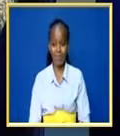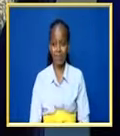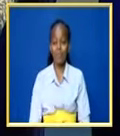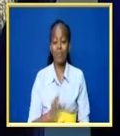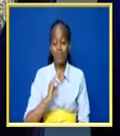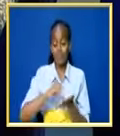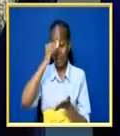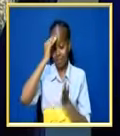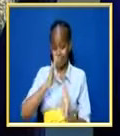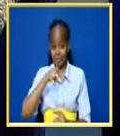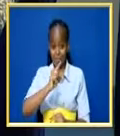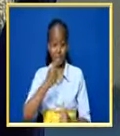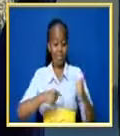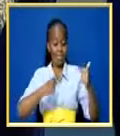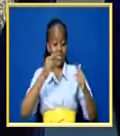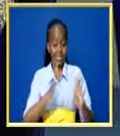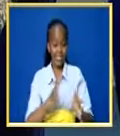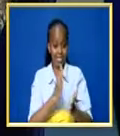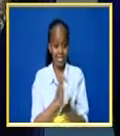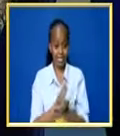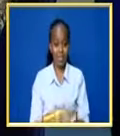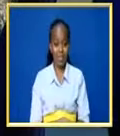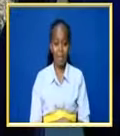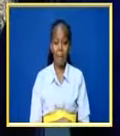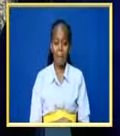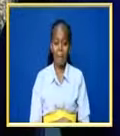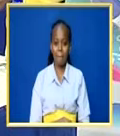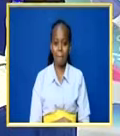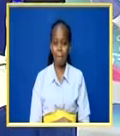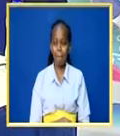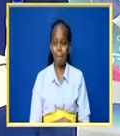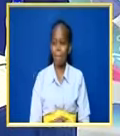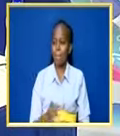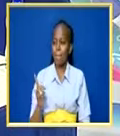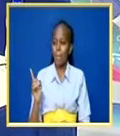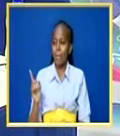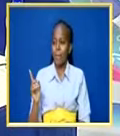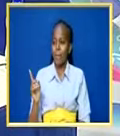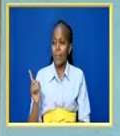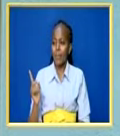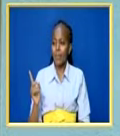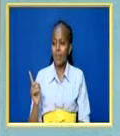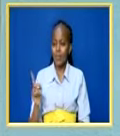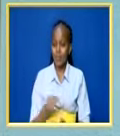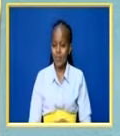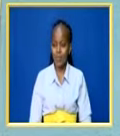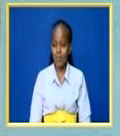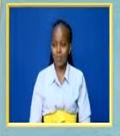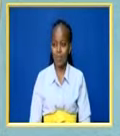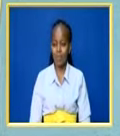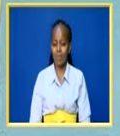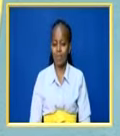Lana, you are the winner already. You have already draw won. Draw your item. Show them before cutting. I was able to trace.